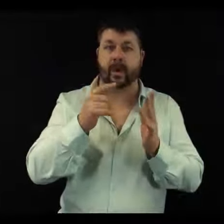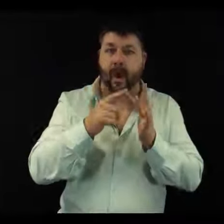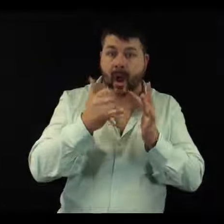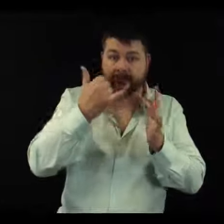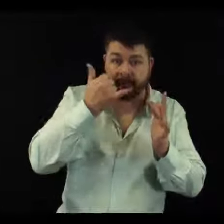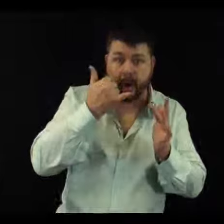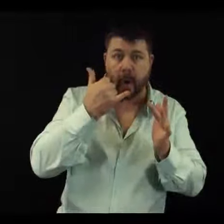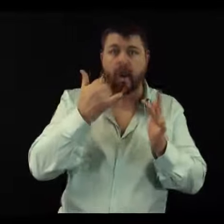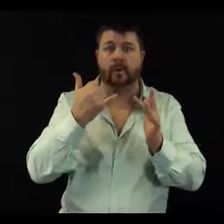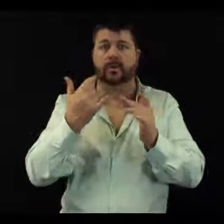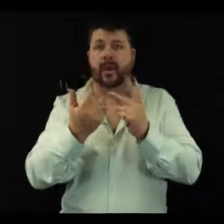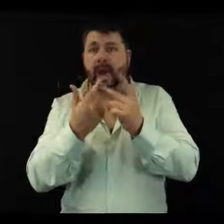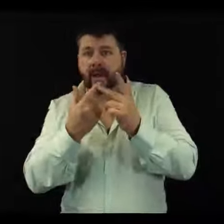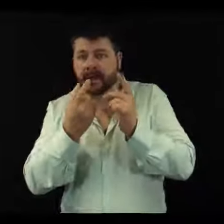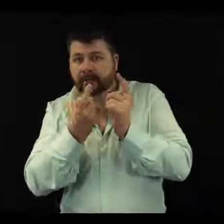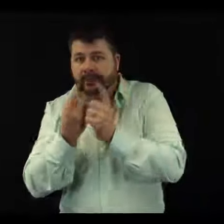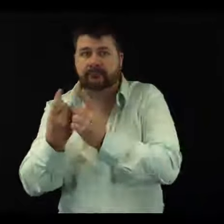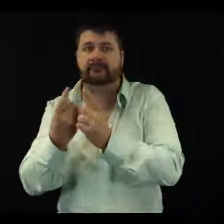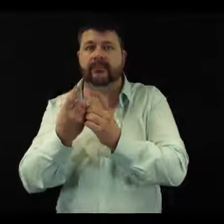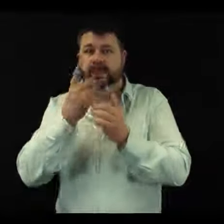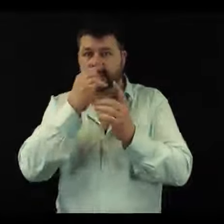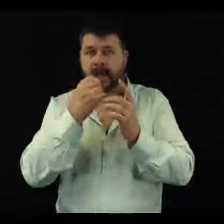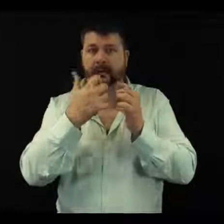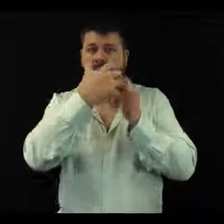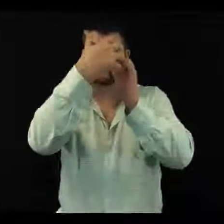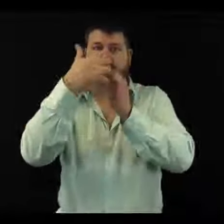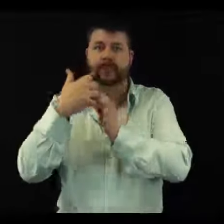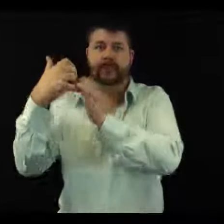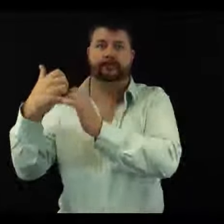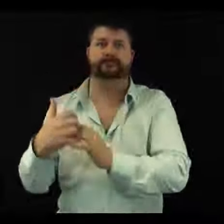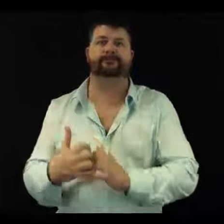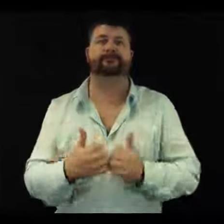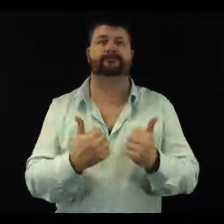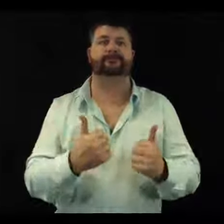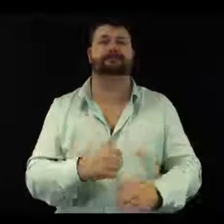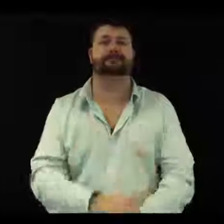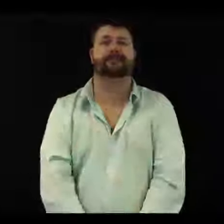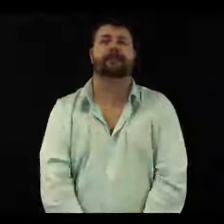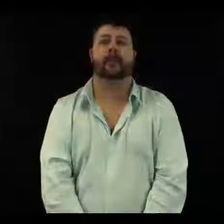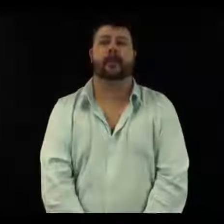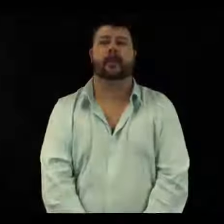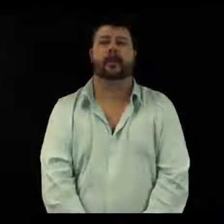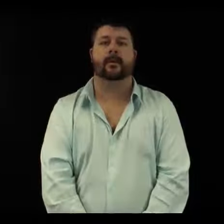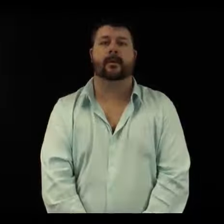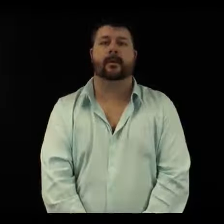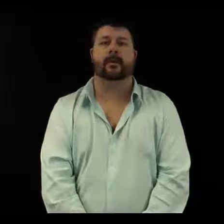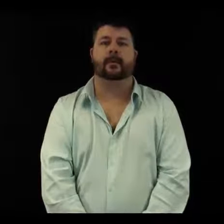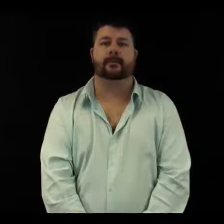That's it for setting up your iCloud account and email. Next, on to sending and reading email.